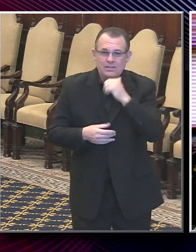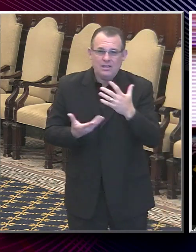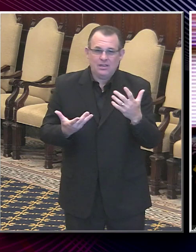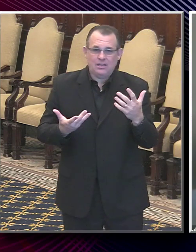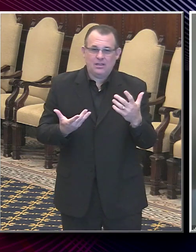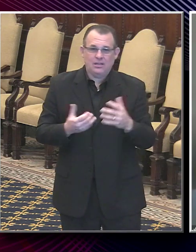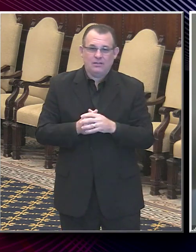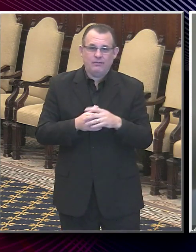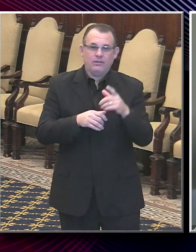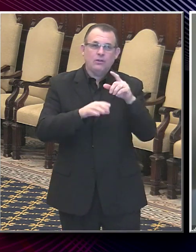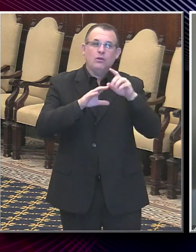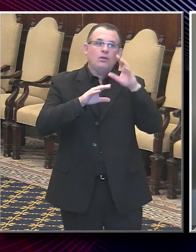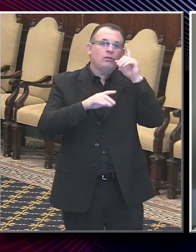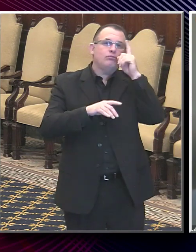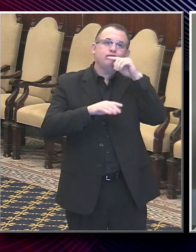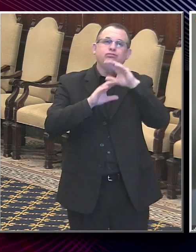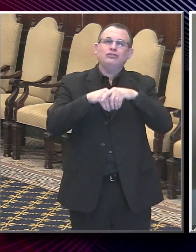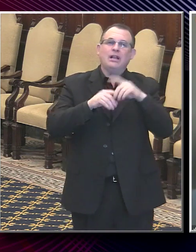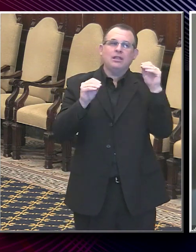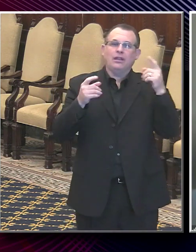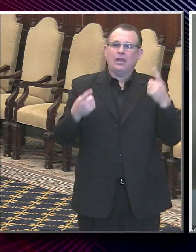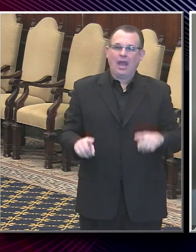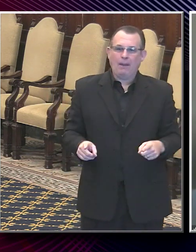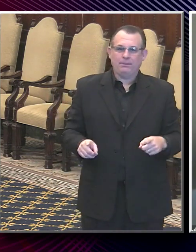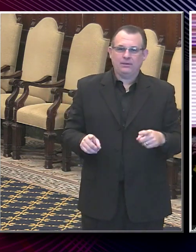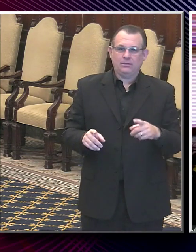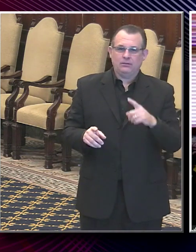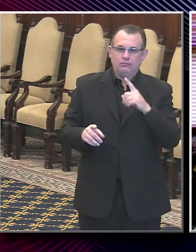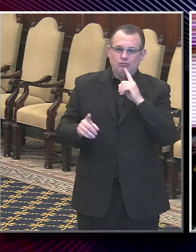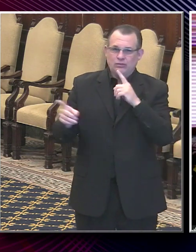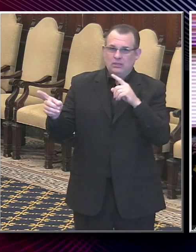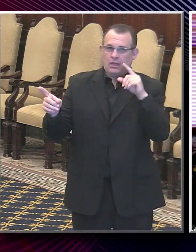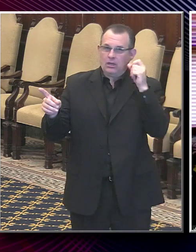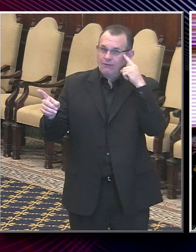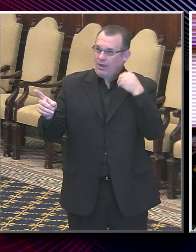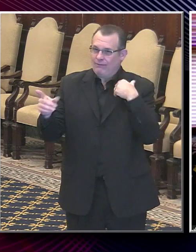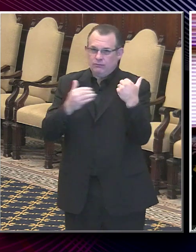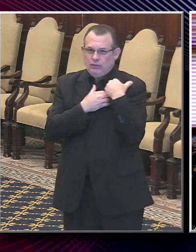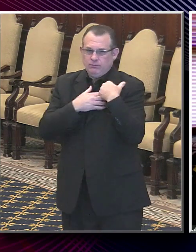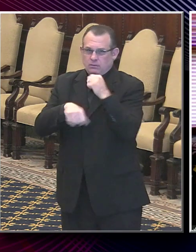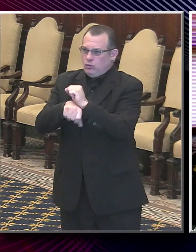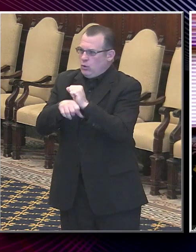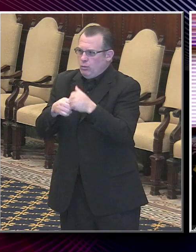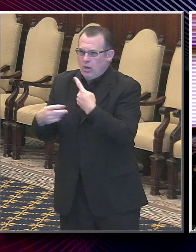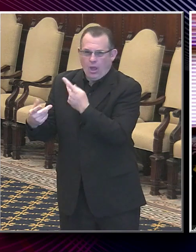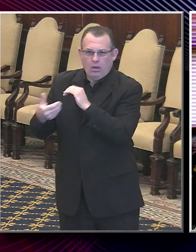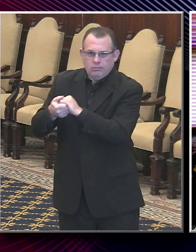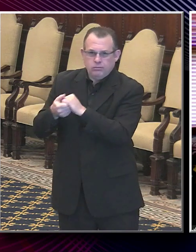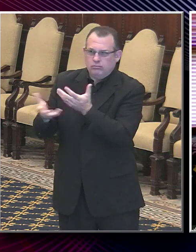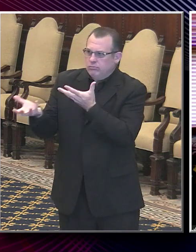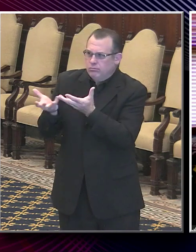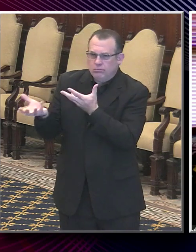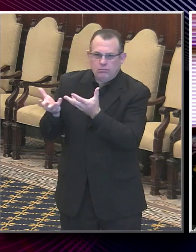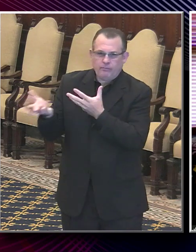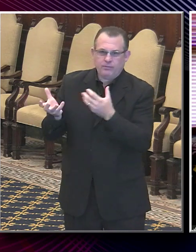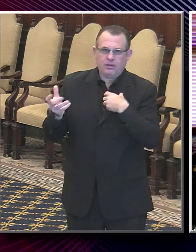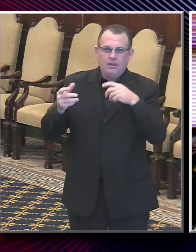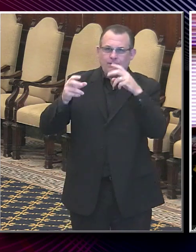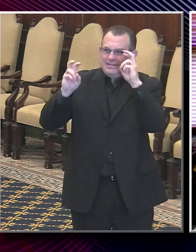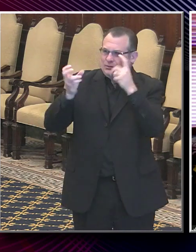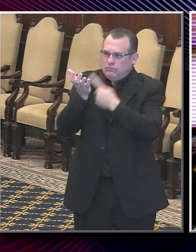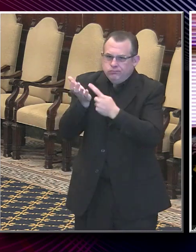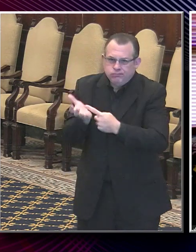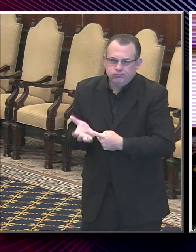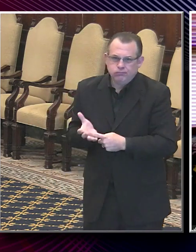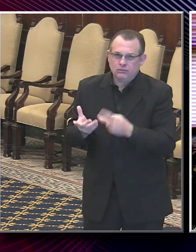on. You have a governor who's responsible, who works with us, who tries to, balance all the issues he has to balance. But he also